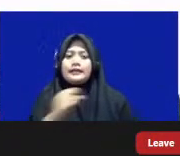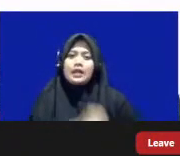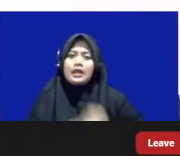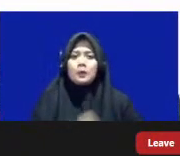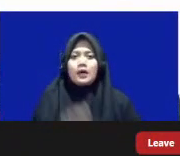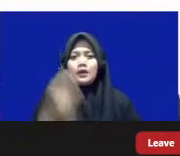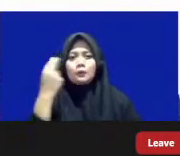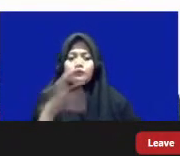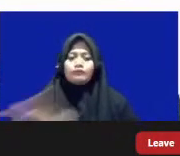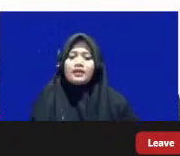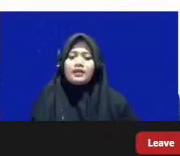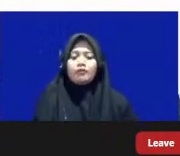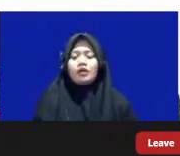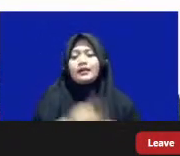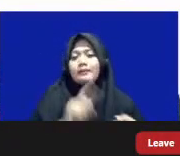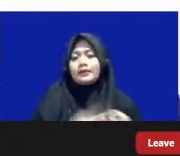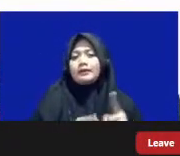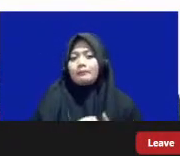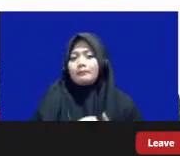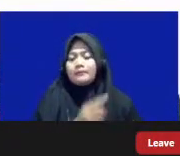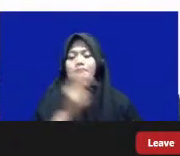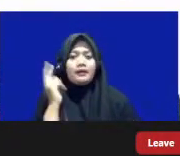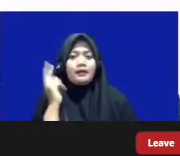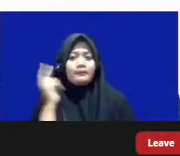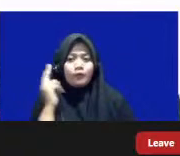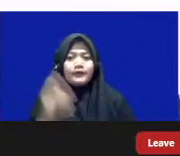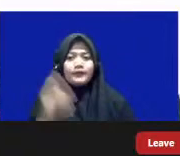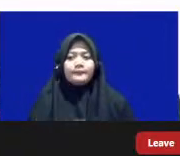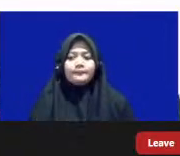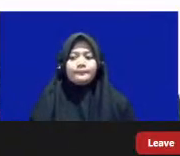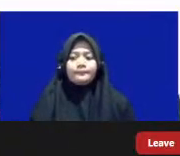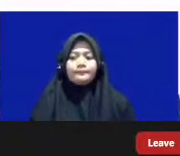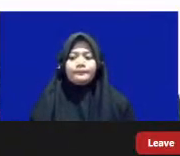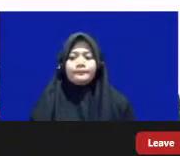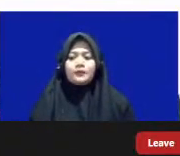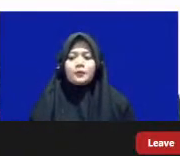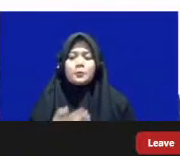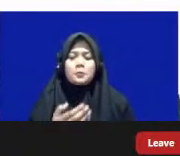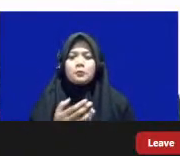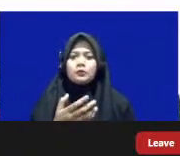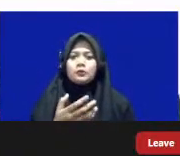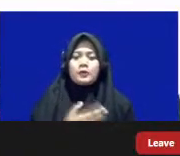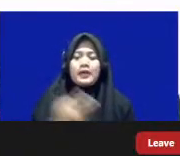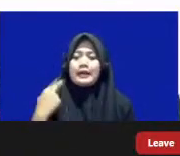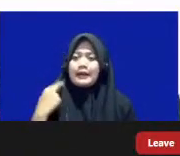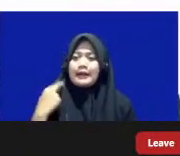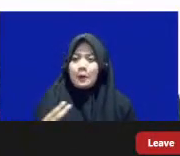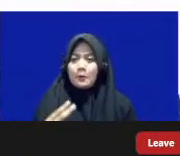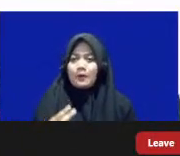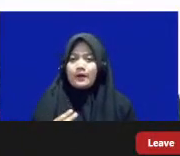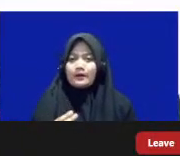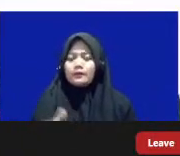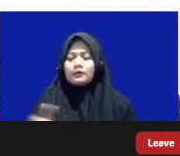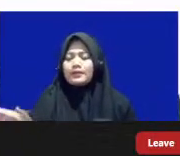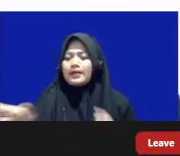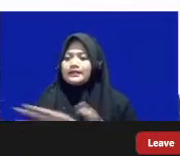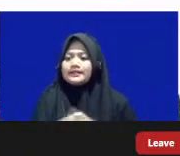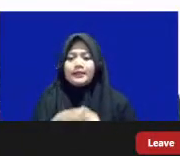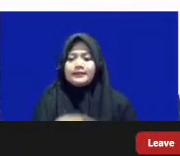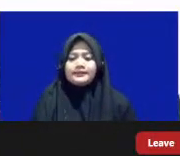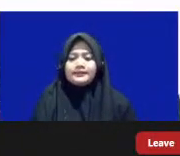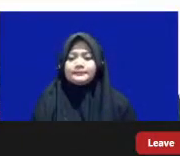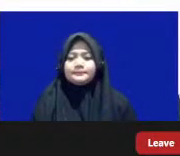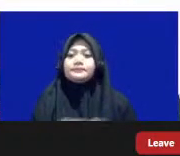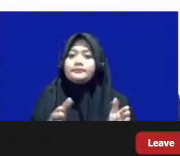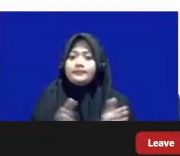in the volunteerism, and they are actively participating in disaster management. And it is not only that that